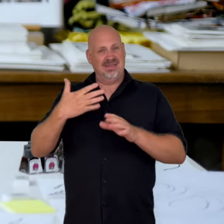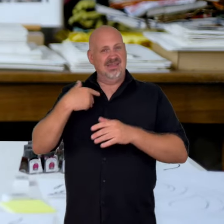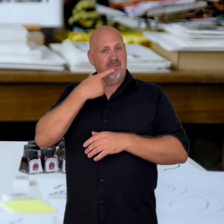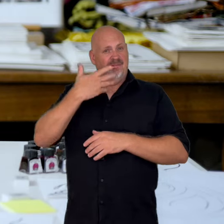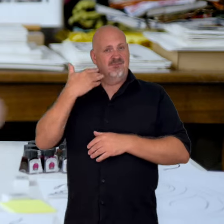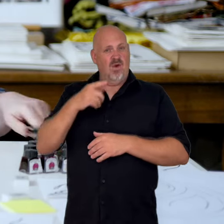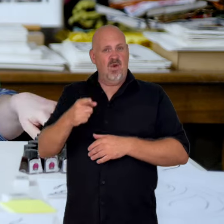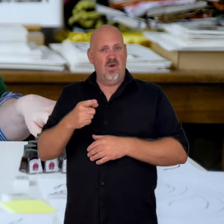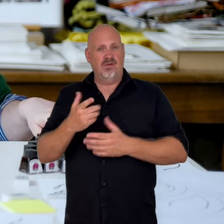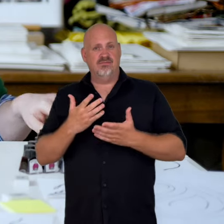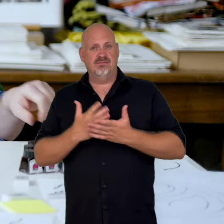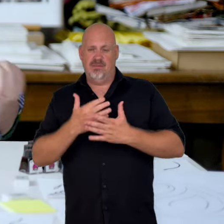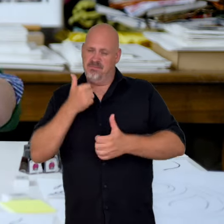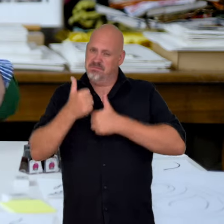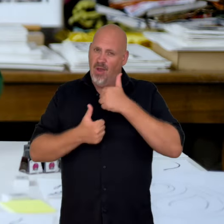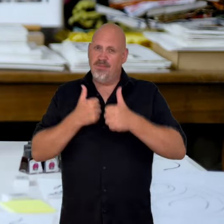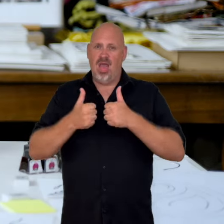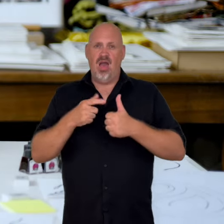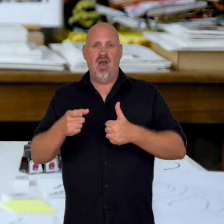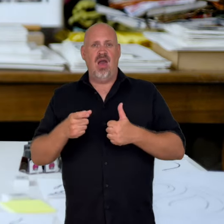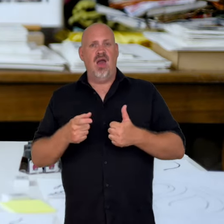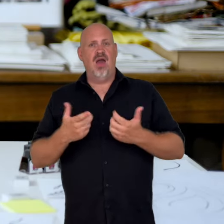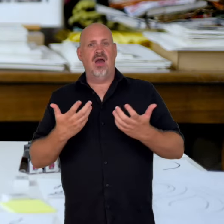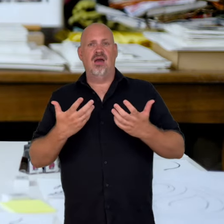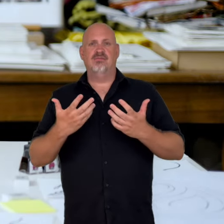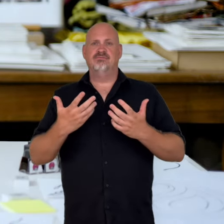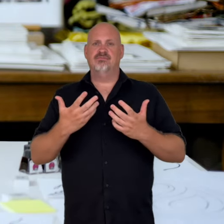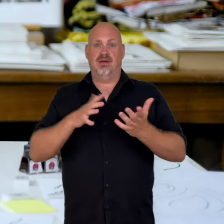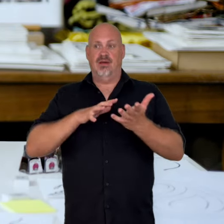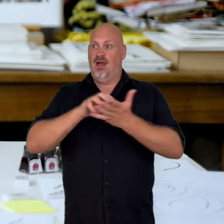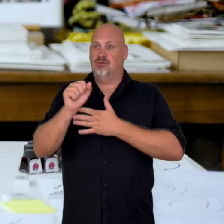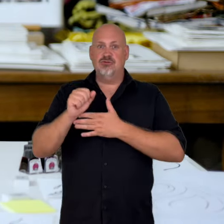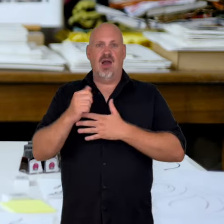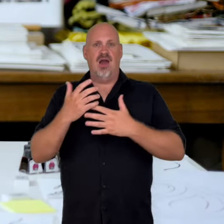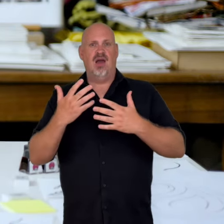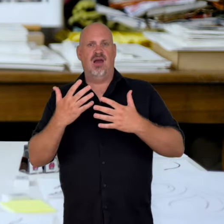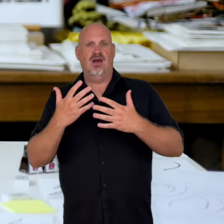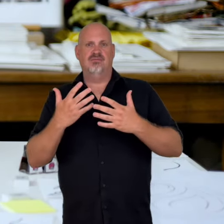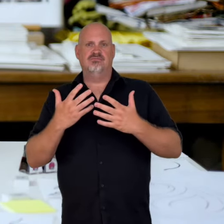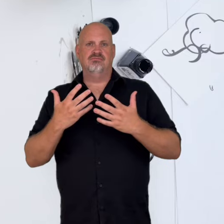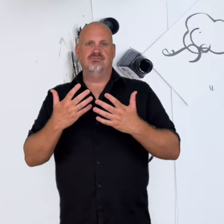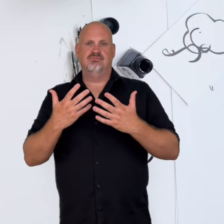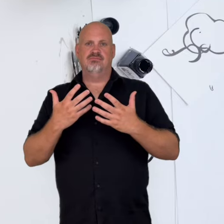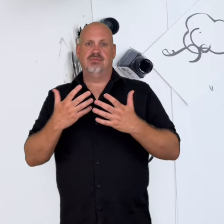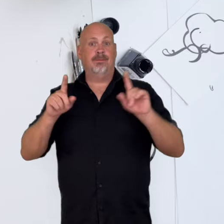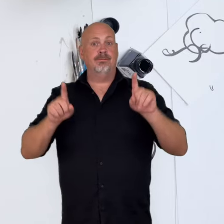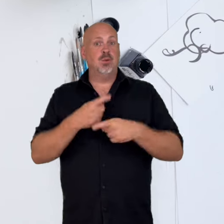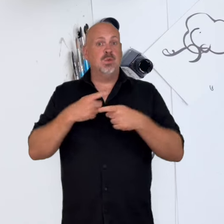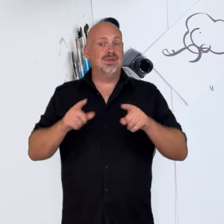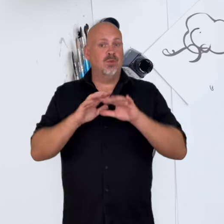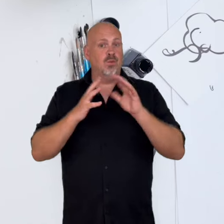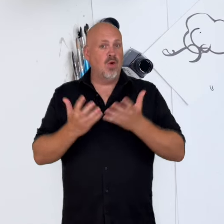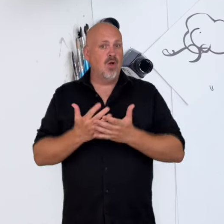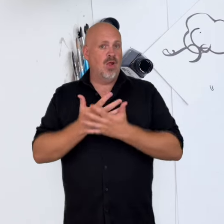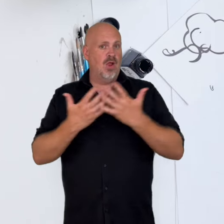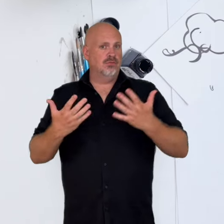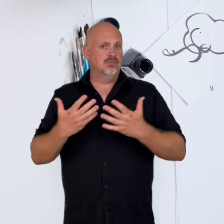The Pro markers are really super to work with. Adding something quite complementary in there. I think maybe a green. So I think